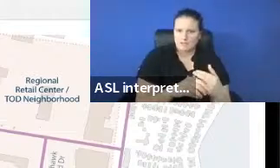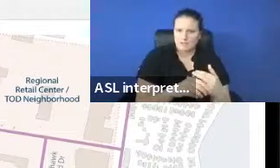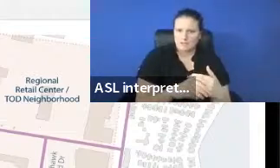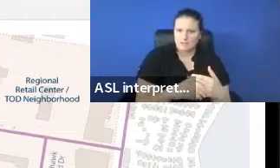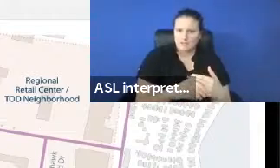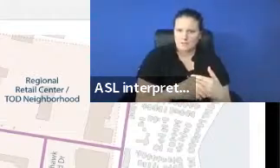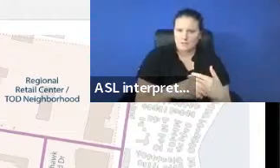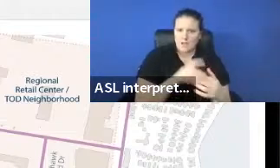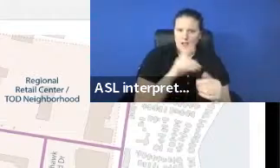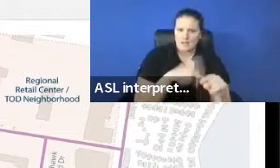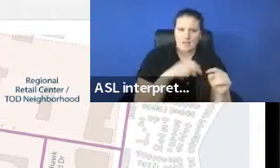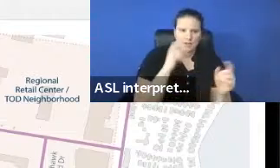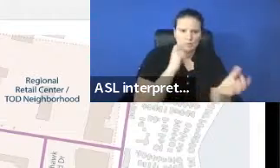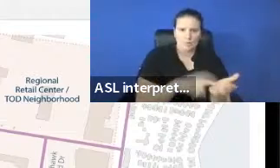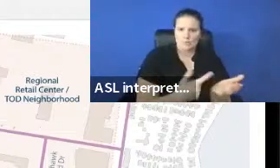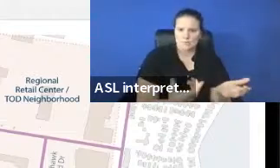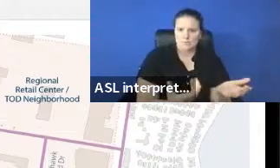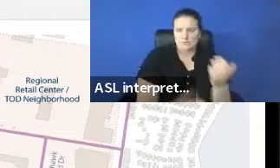can't tell.